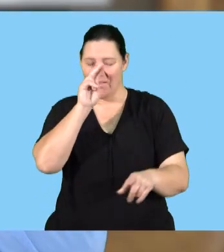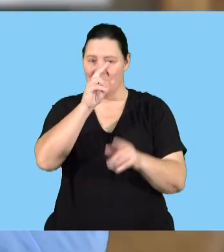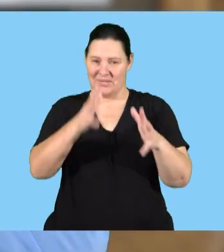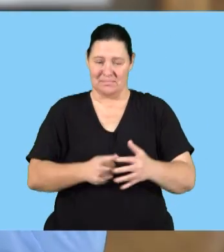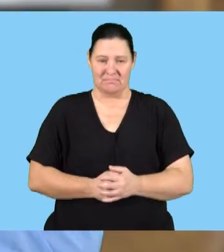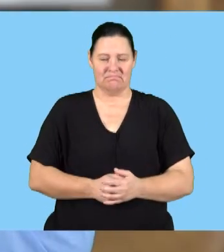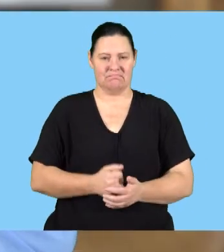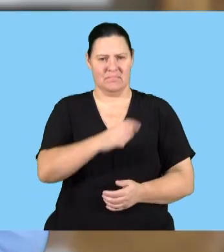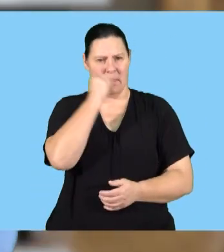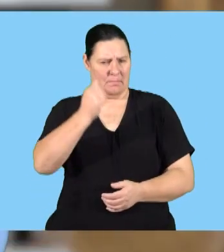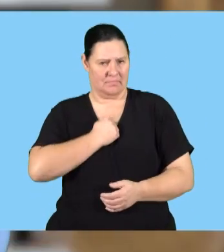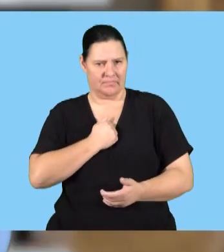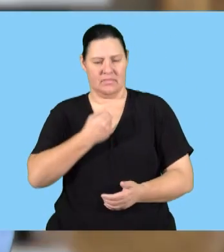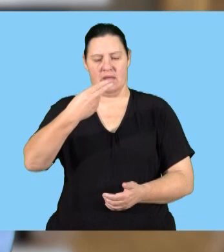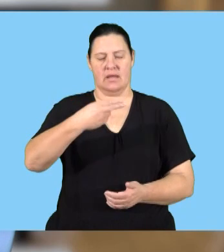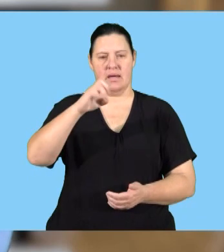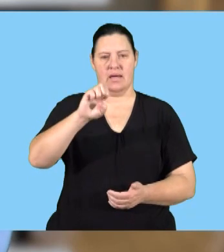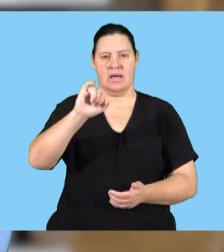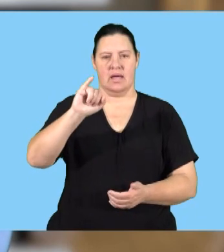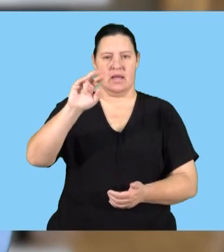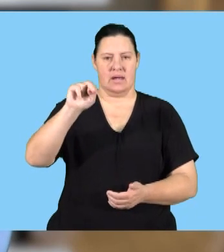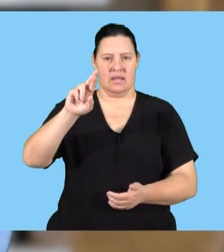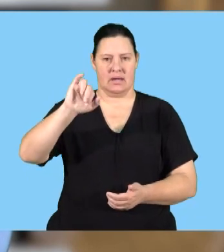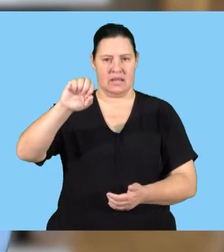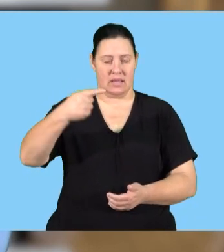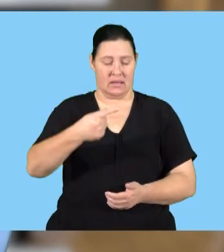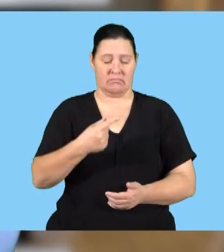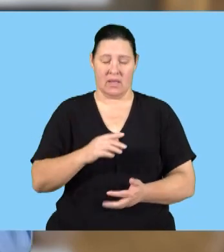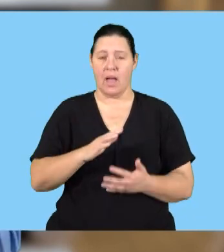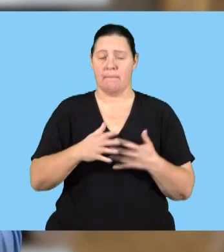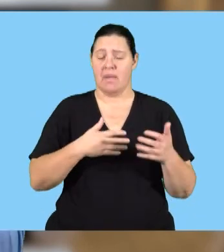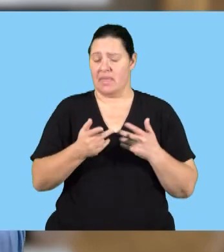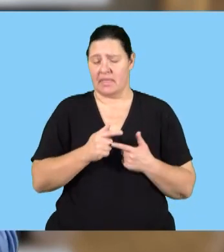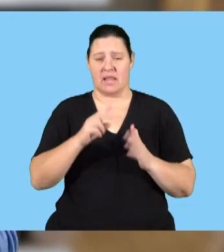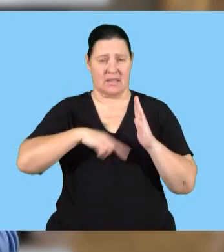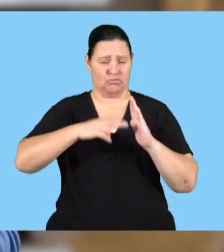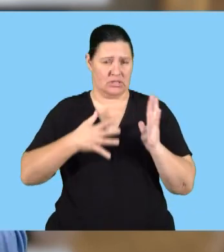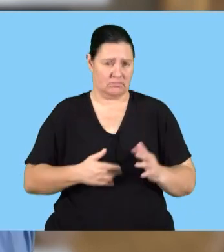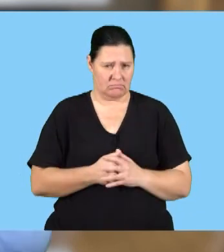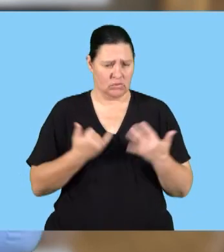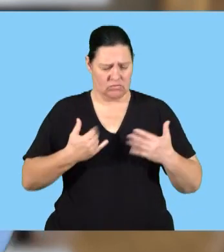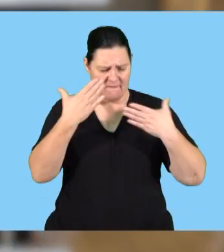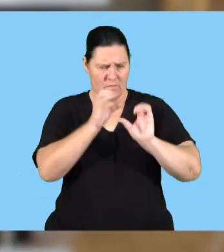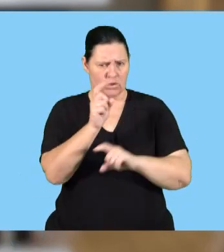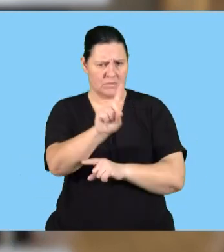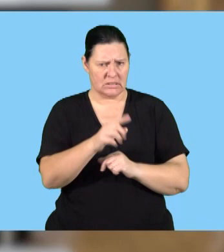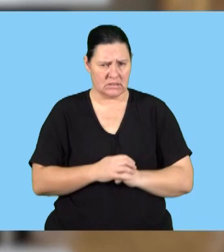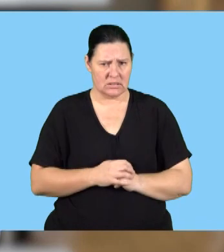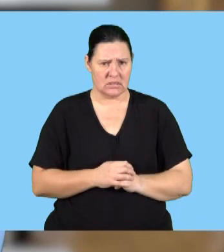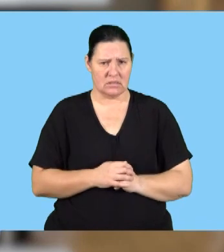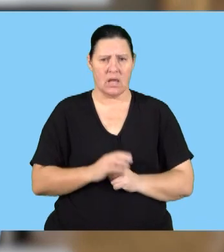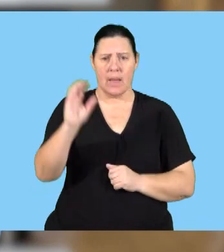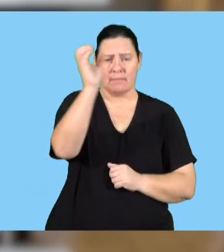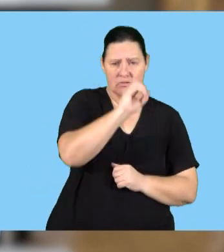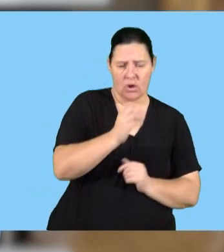learners out there. My name is Heinrich Neetling, and this is Mathematical Literacy. In today's lesson, we will focus on percentiles and